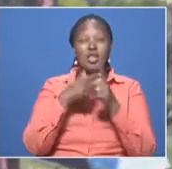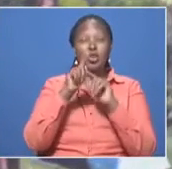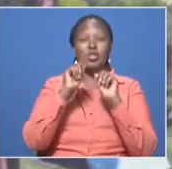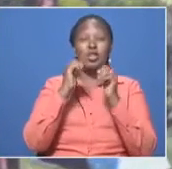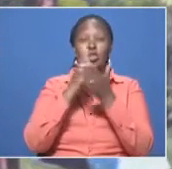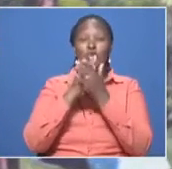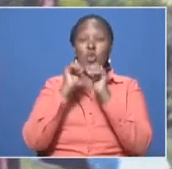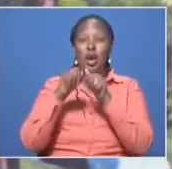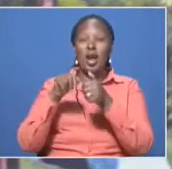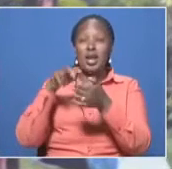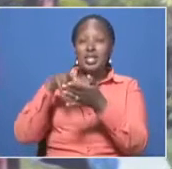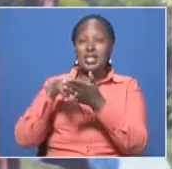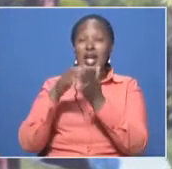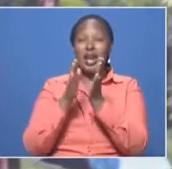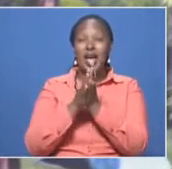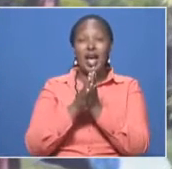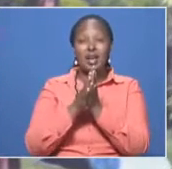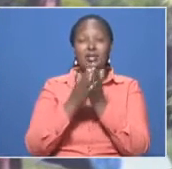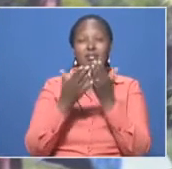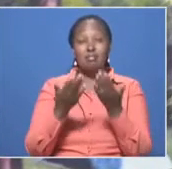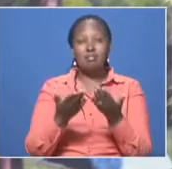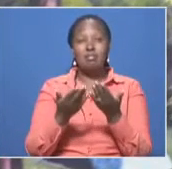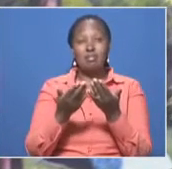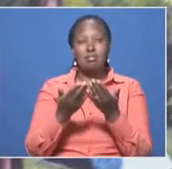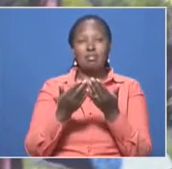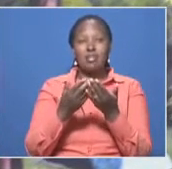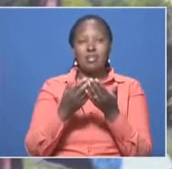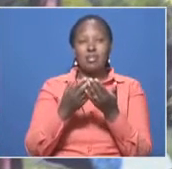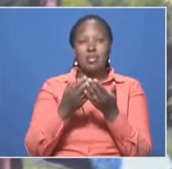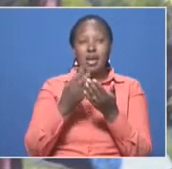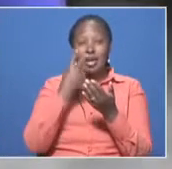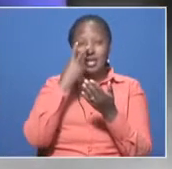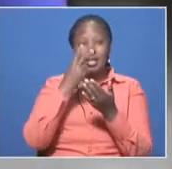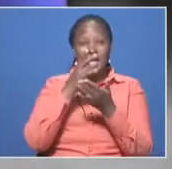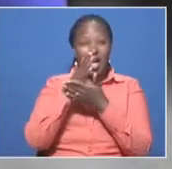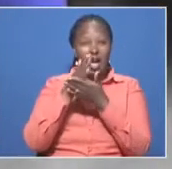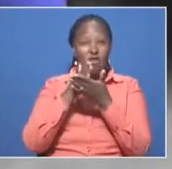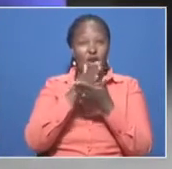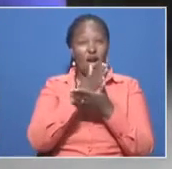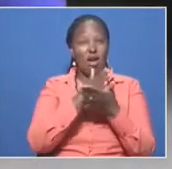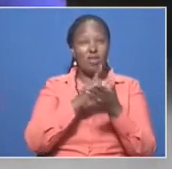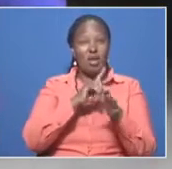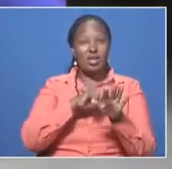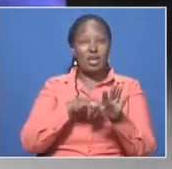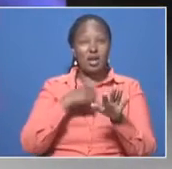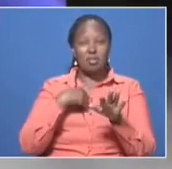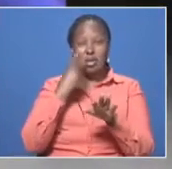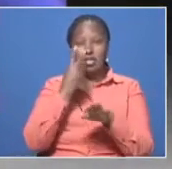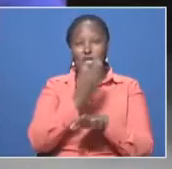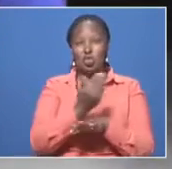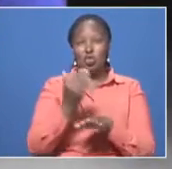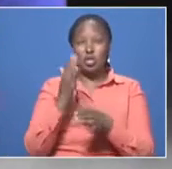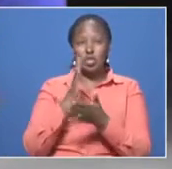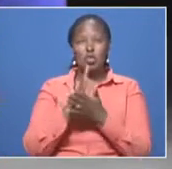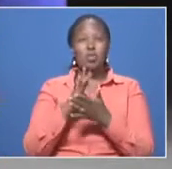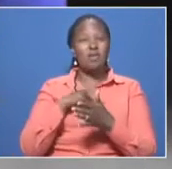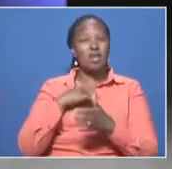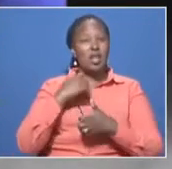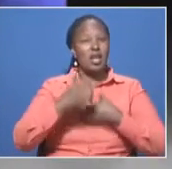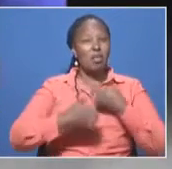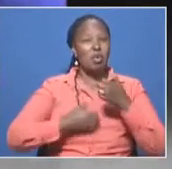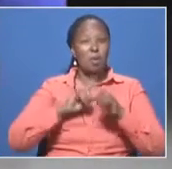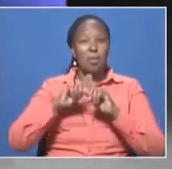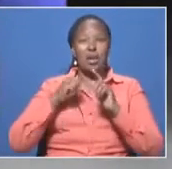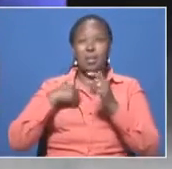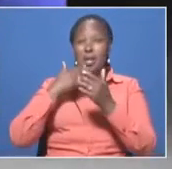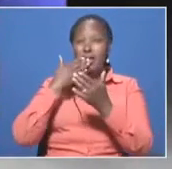stand and you could partially see. So when I saw my children, it was very emotional for me, but I thank